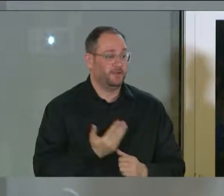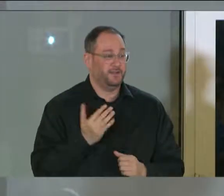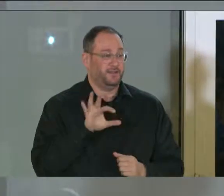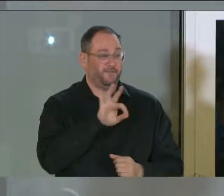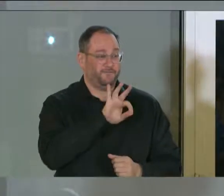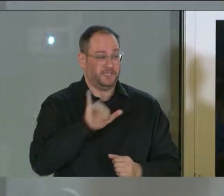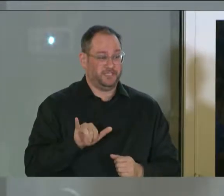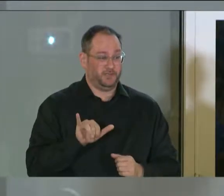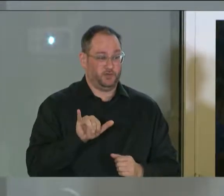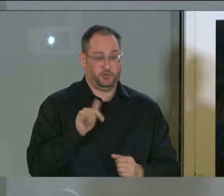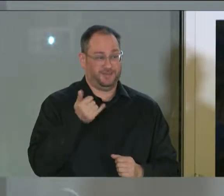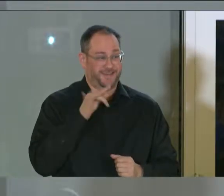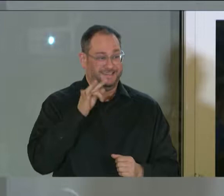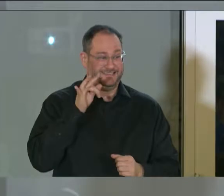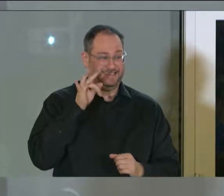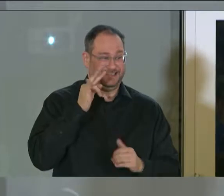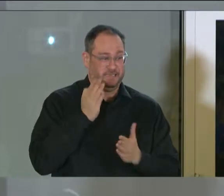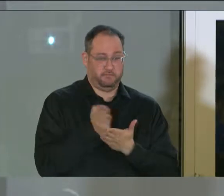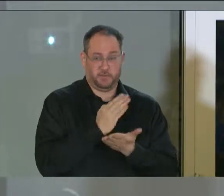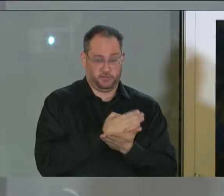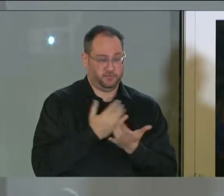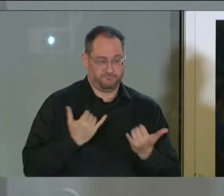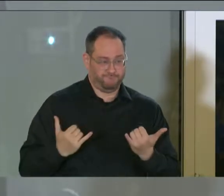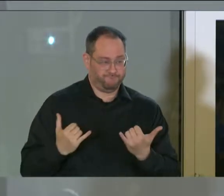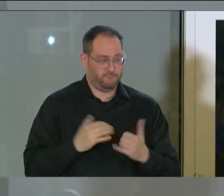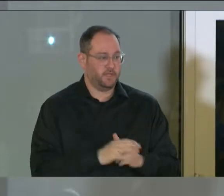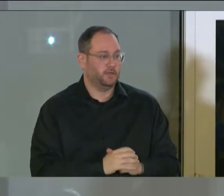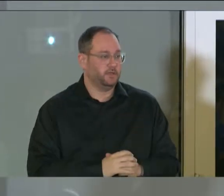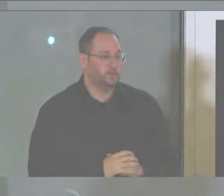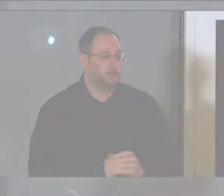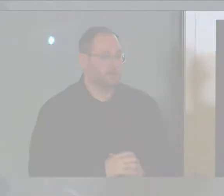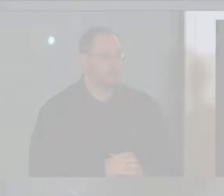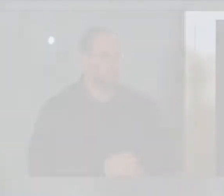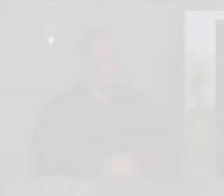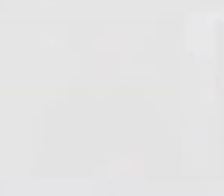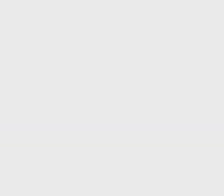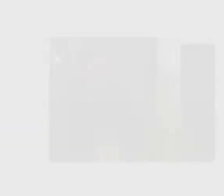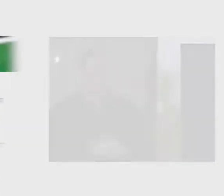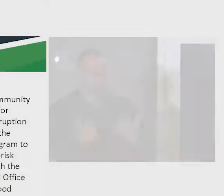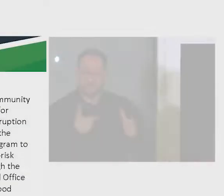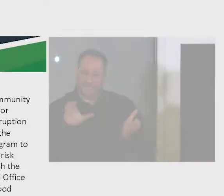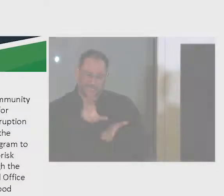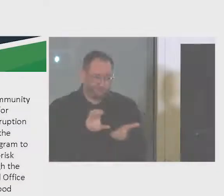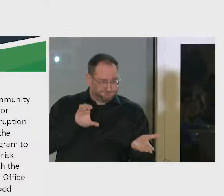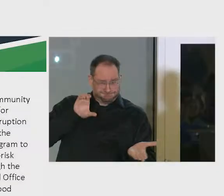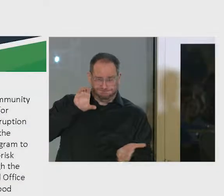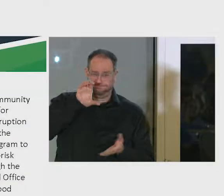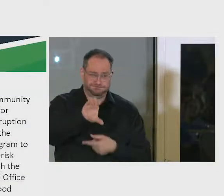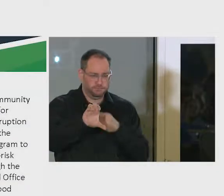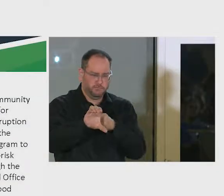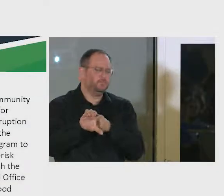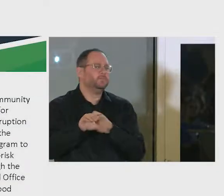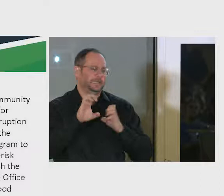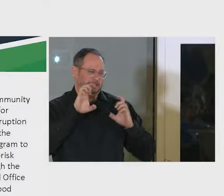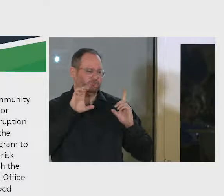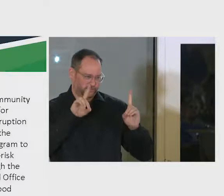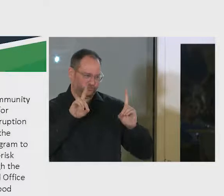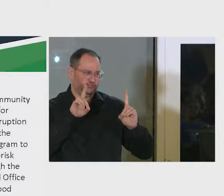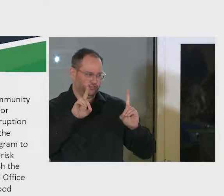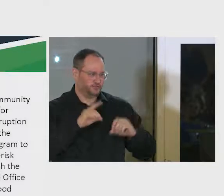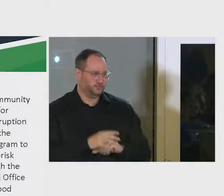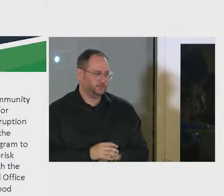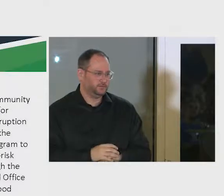that we're in right now. One of the biggest investments that we've made is in education, and you can see that reflected in the $93